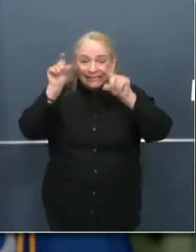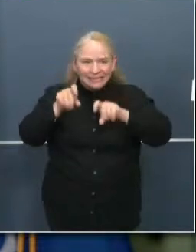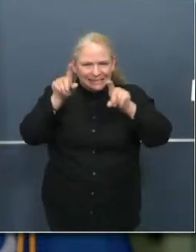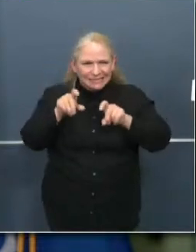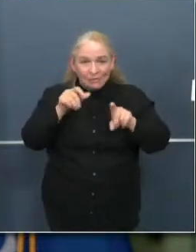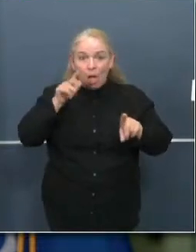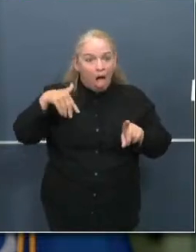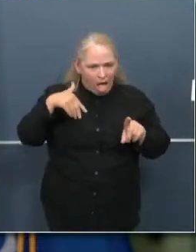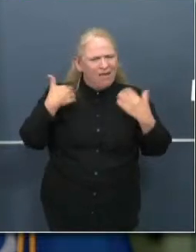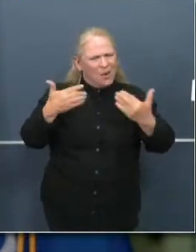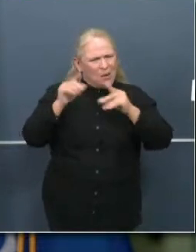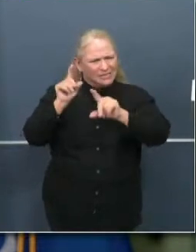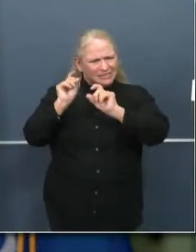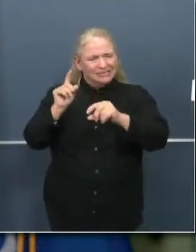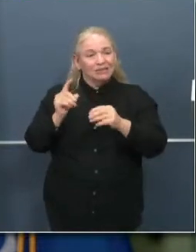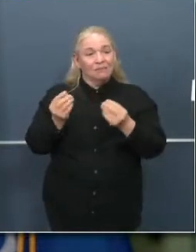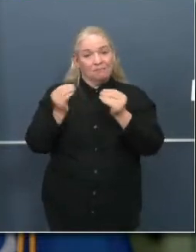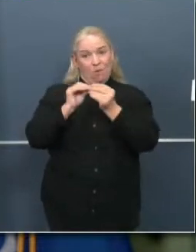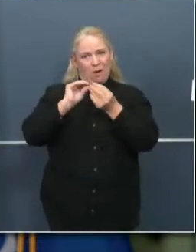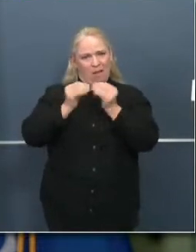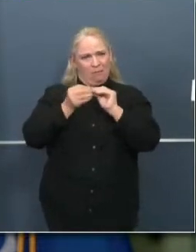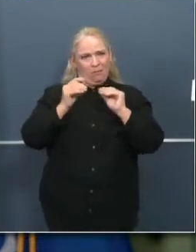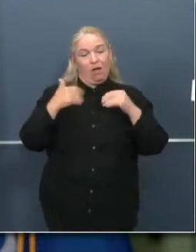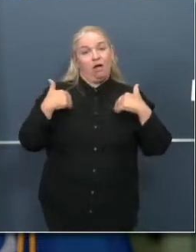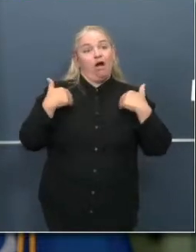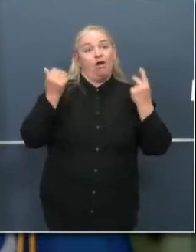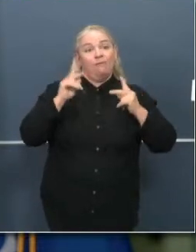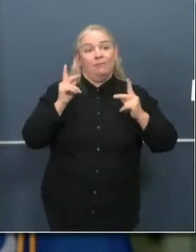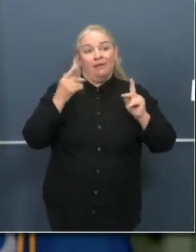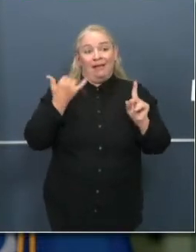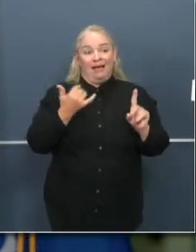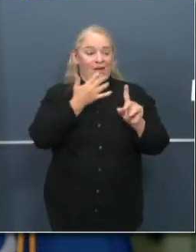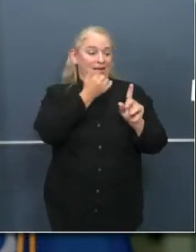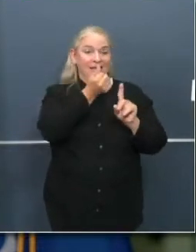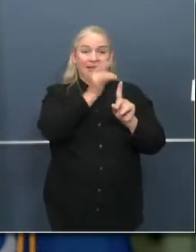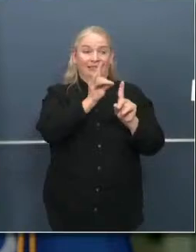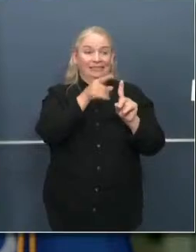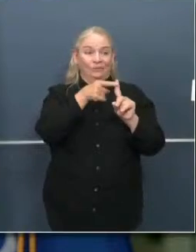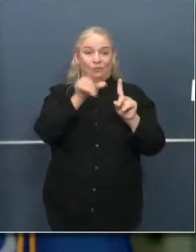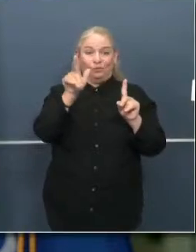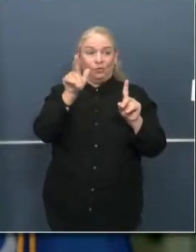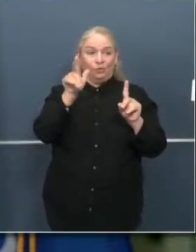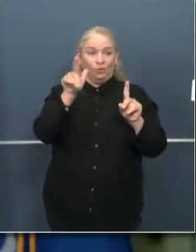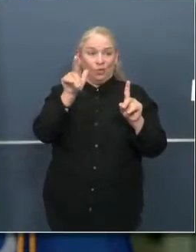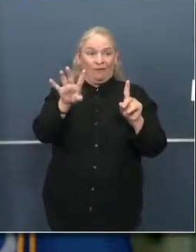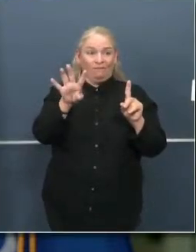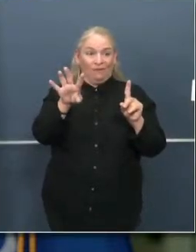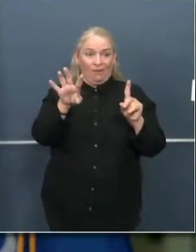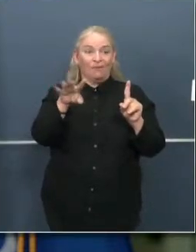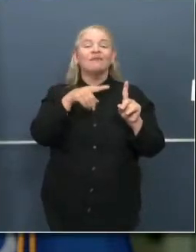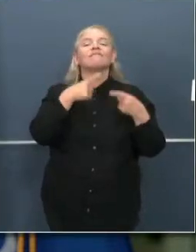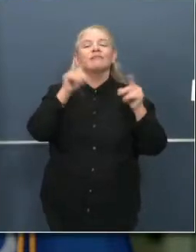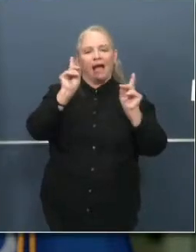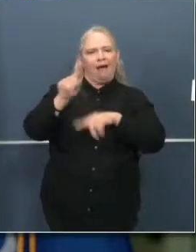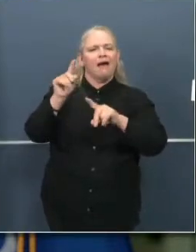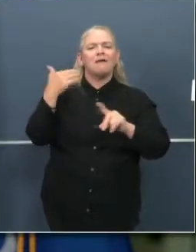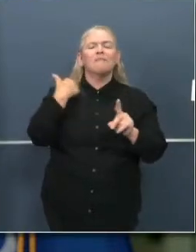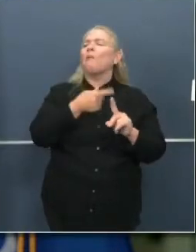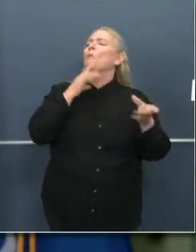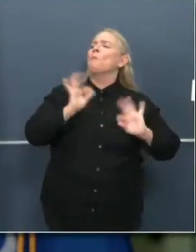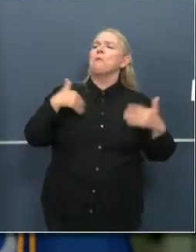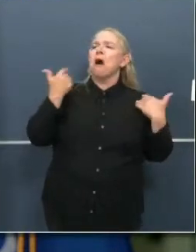when you stack those together, you're looking at a majority of the new cases. And so a lot of these younger folks may be coming into